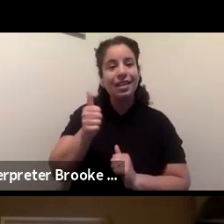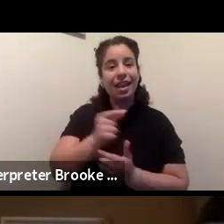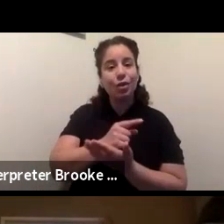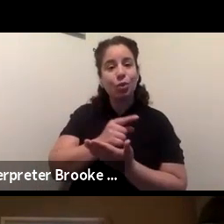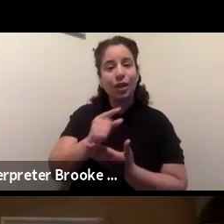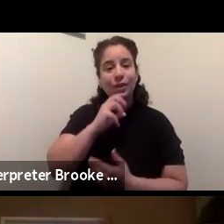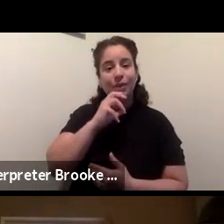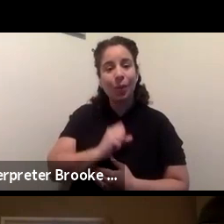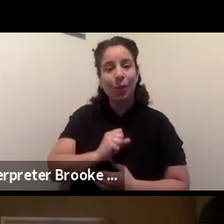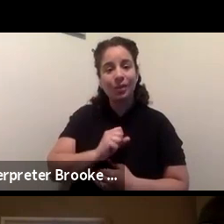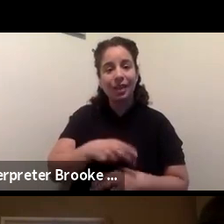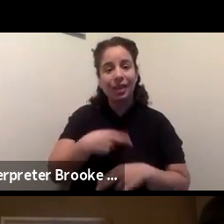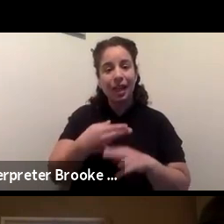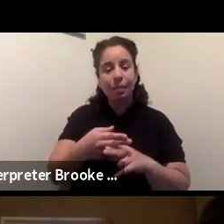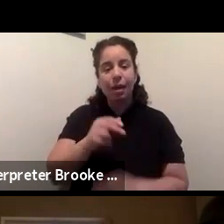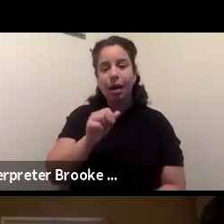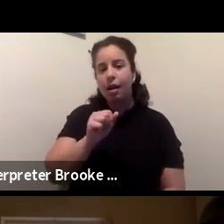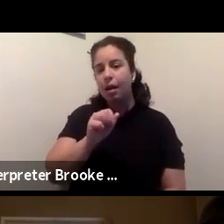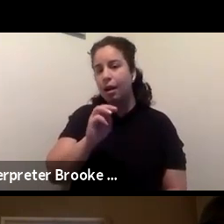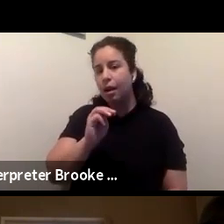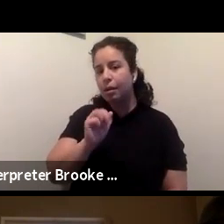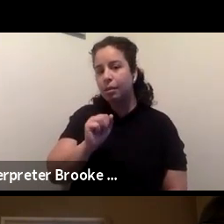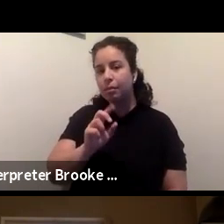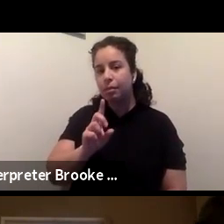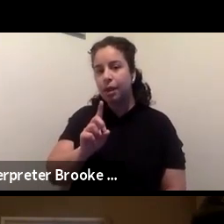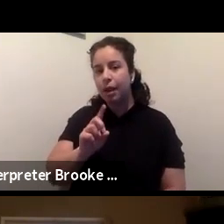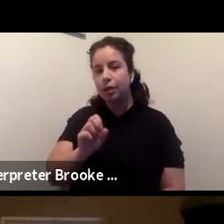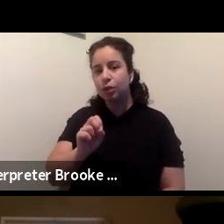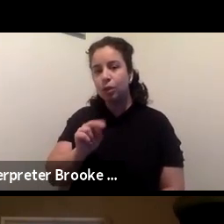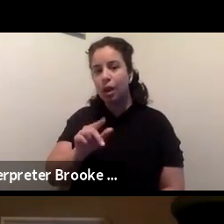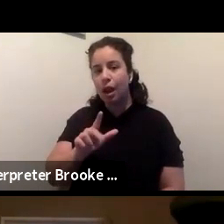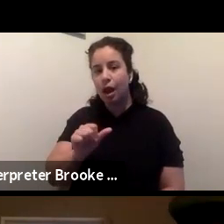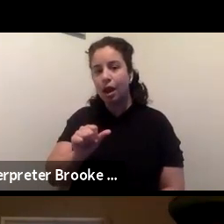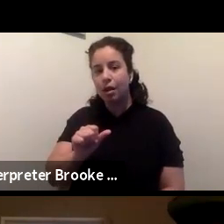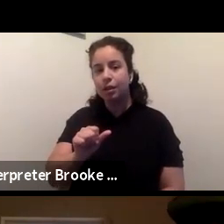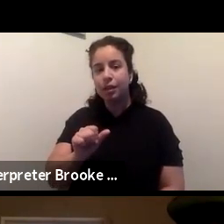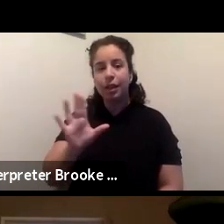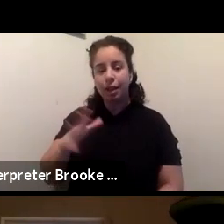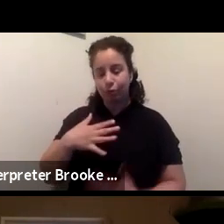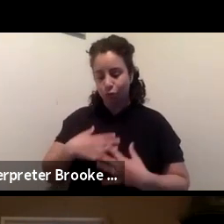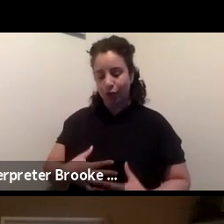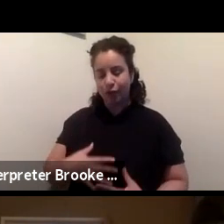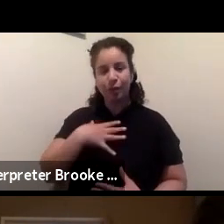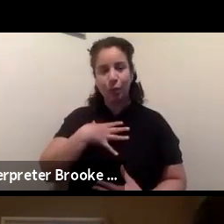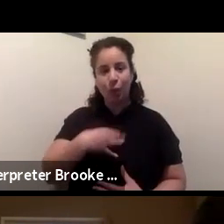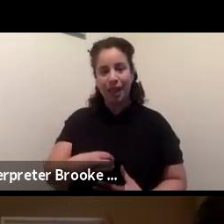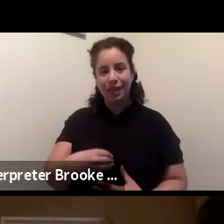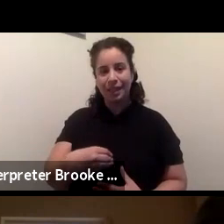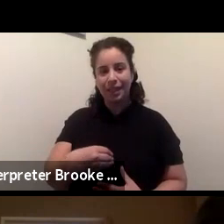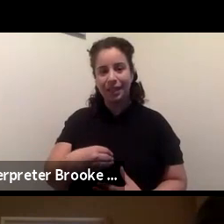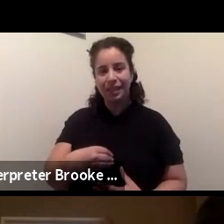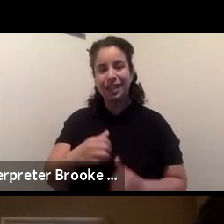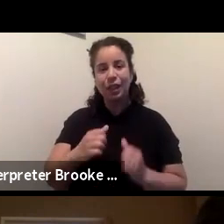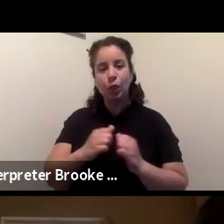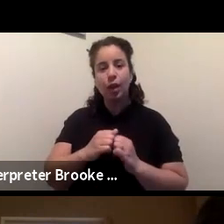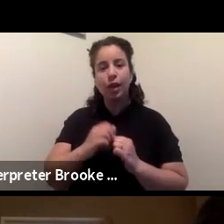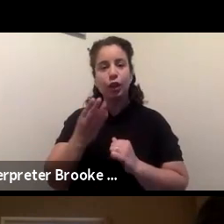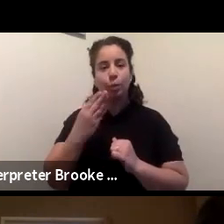whose name is Ahmad Solas, and they are wearing a white onesie with blue